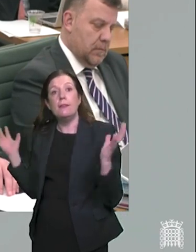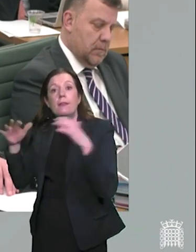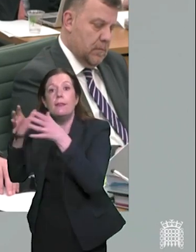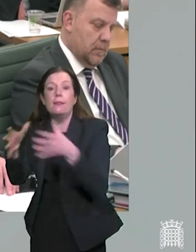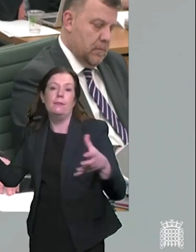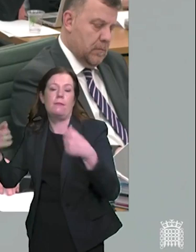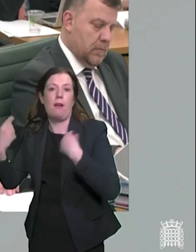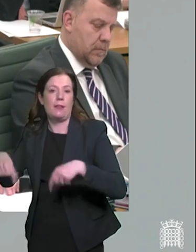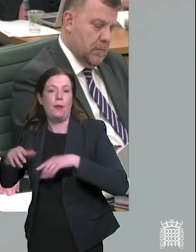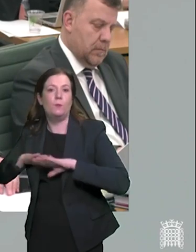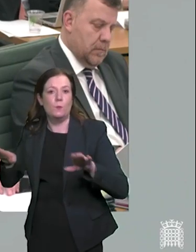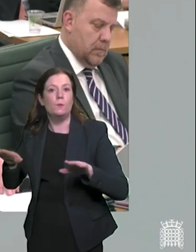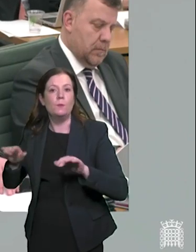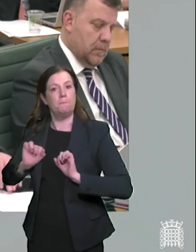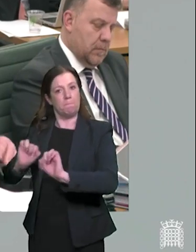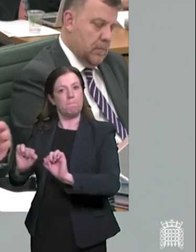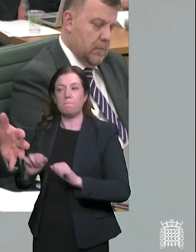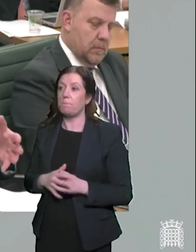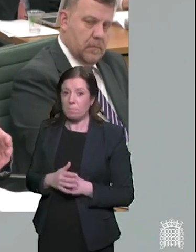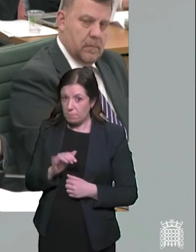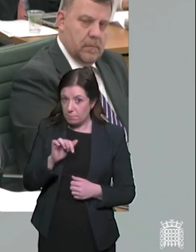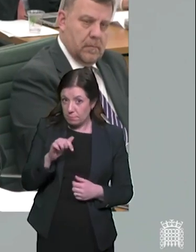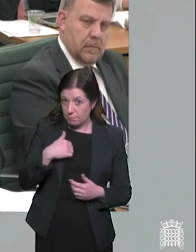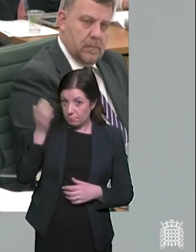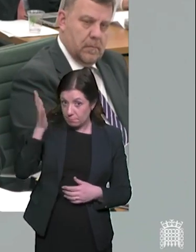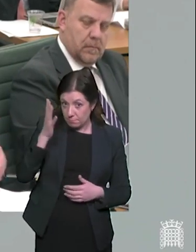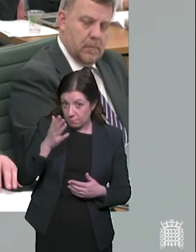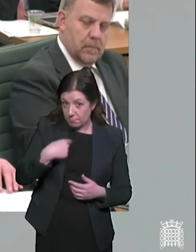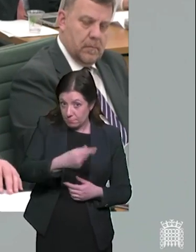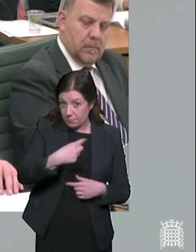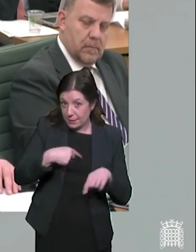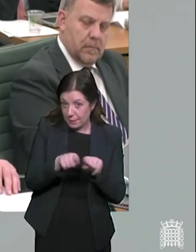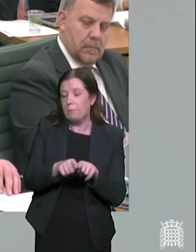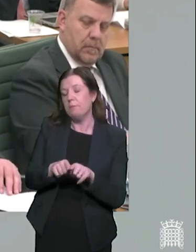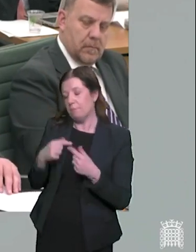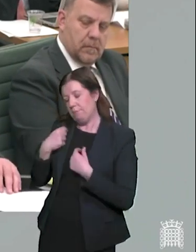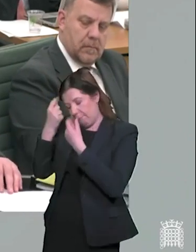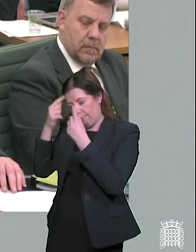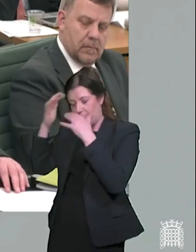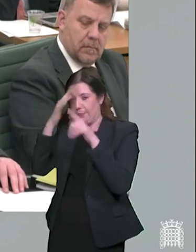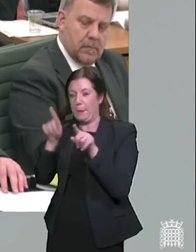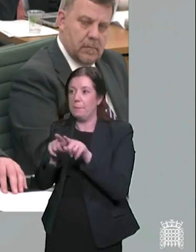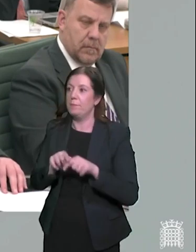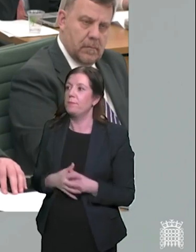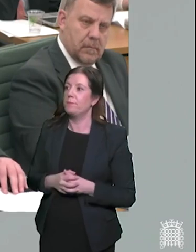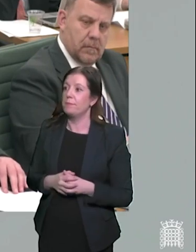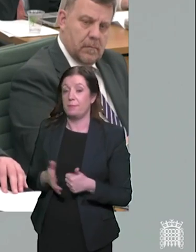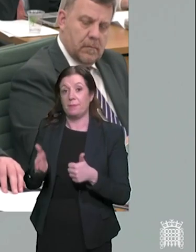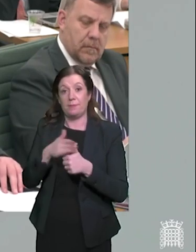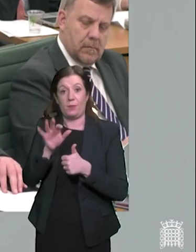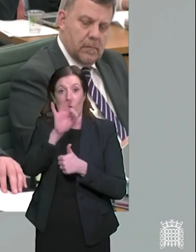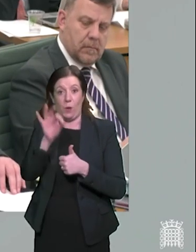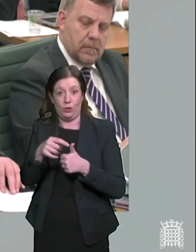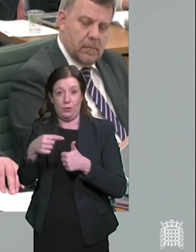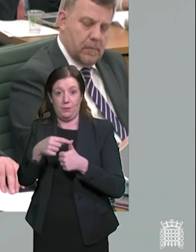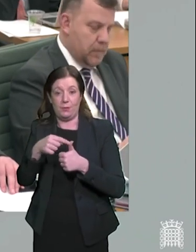kind. My first question to you, is that your understanding of the rules? Yes, thank you. Thank you. My first question will concentrate on the gathering of